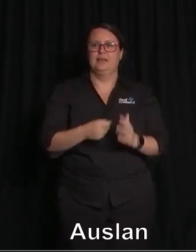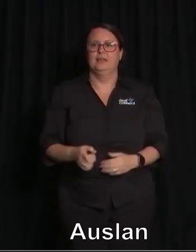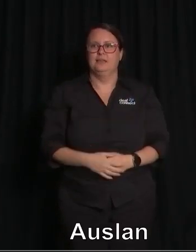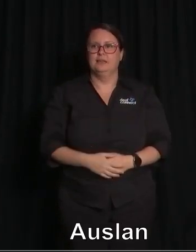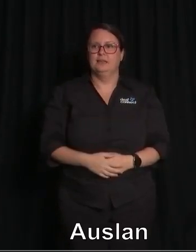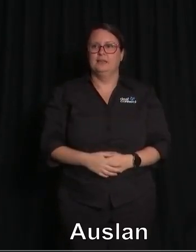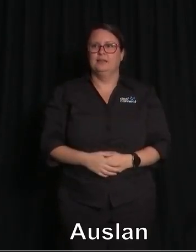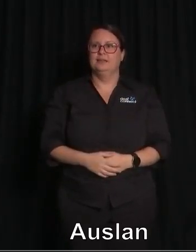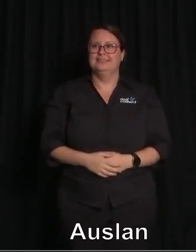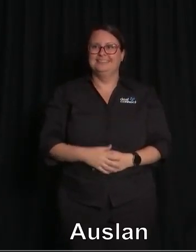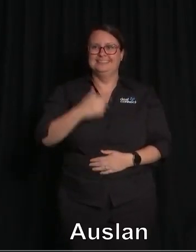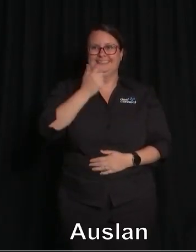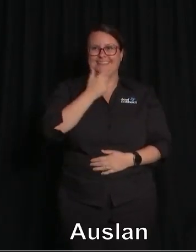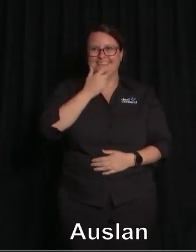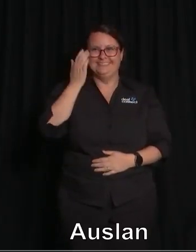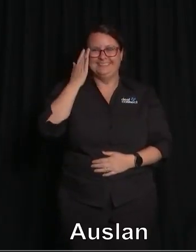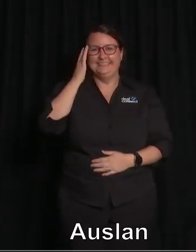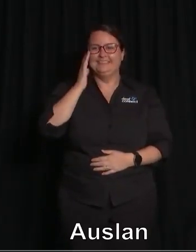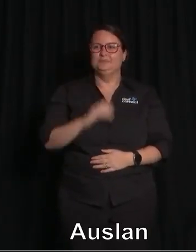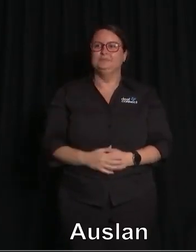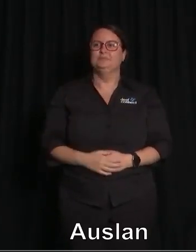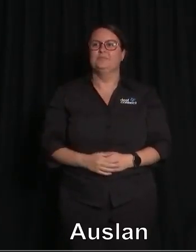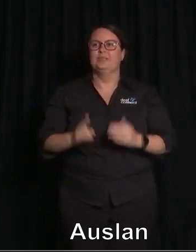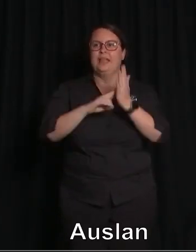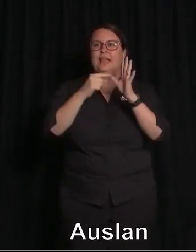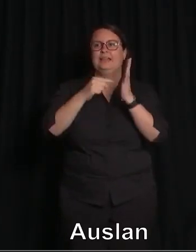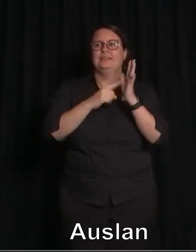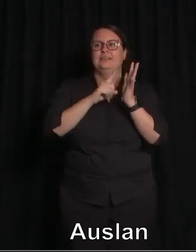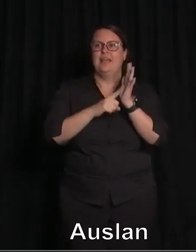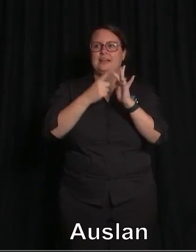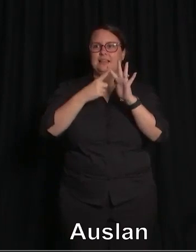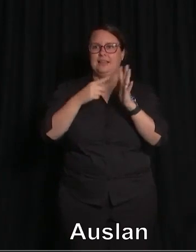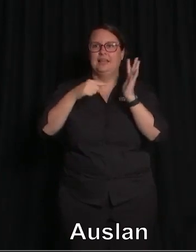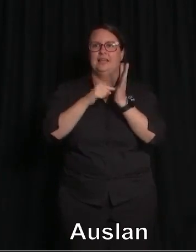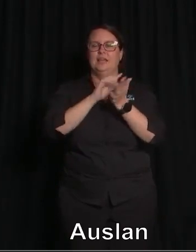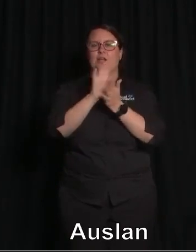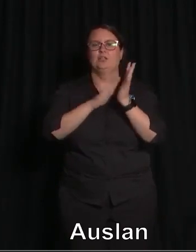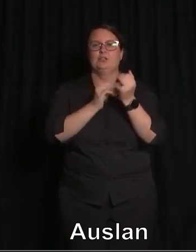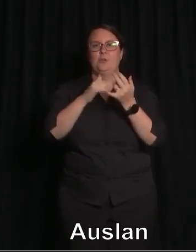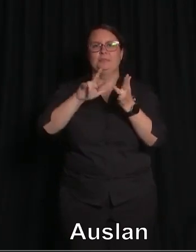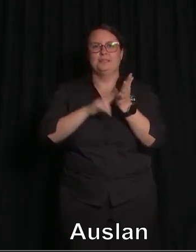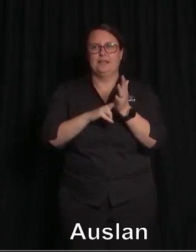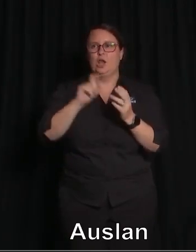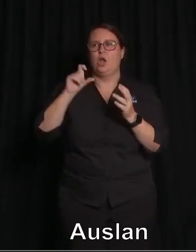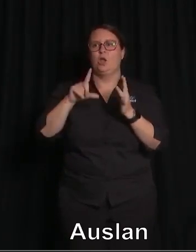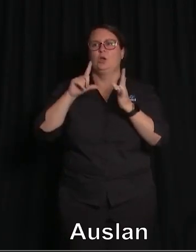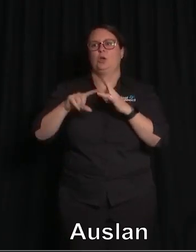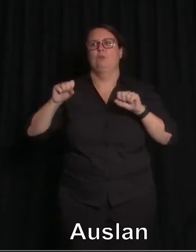as I said, and Natalie Thompson, our InterPride co-president.